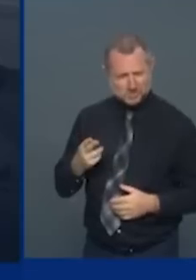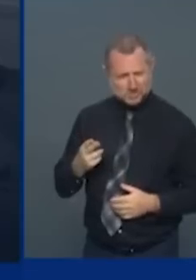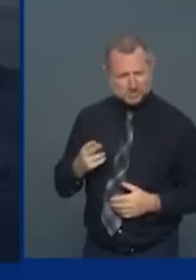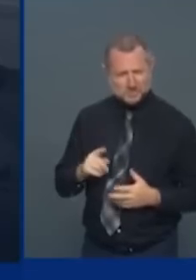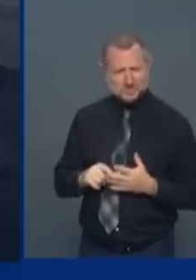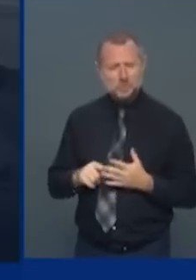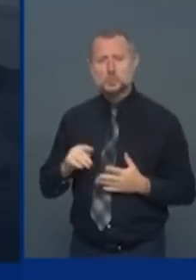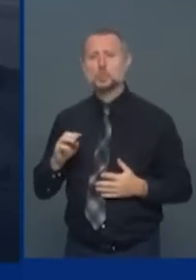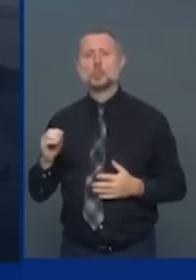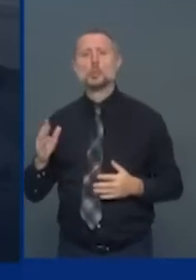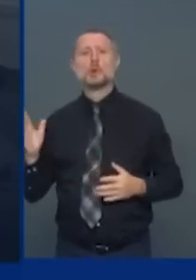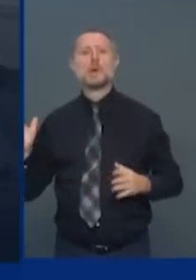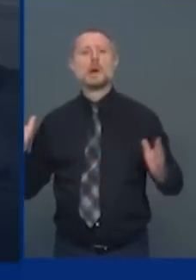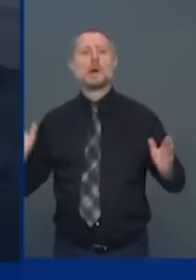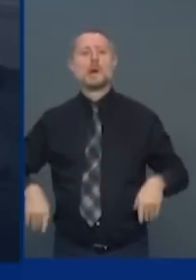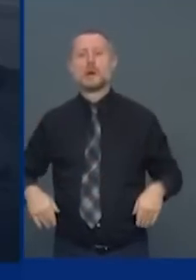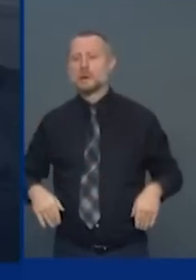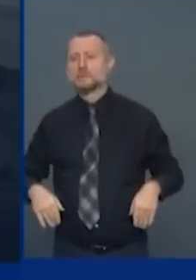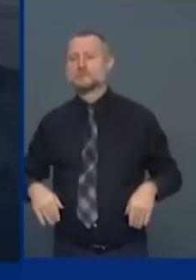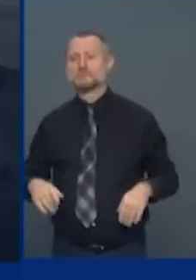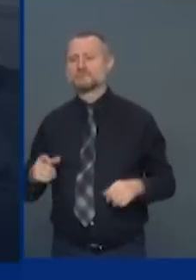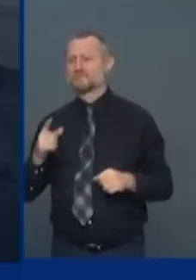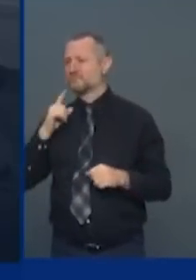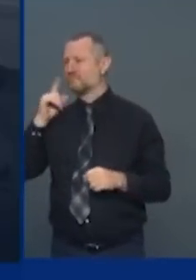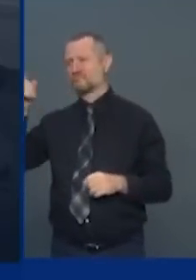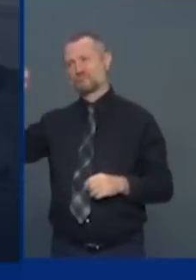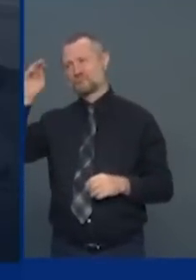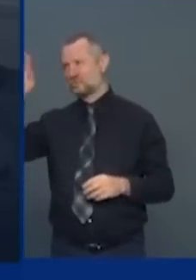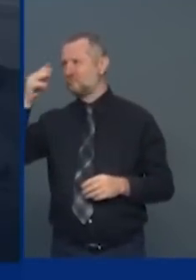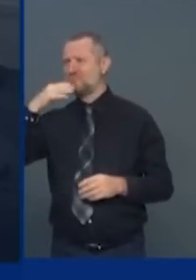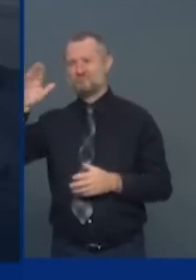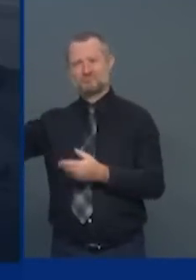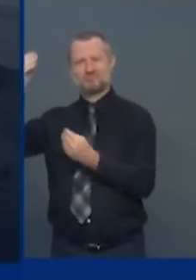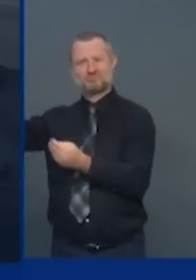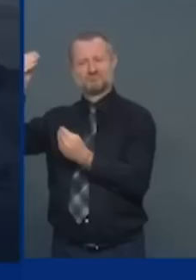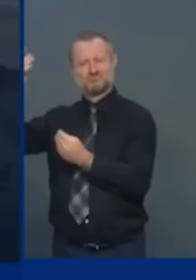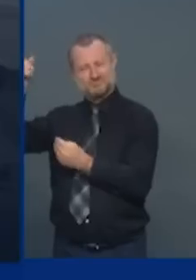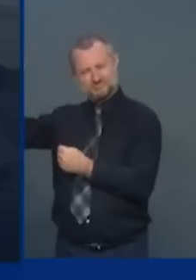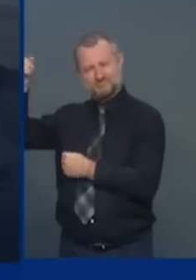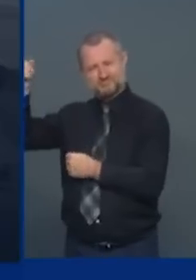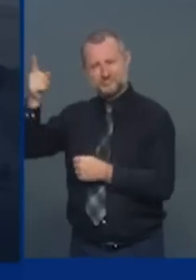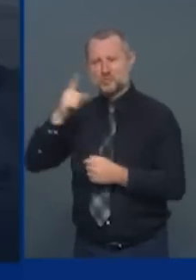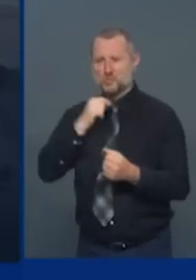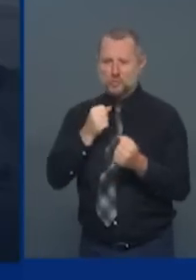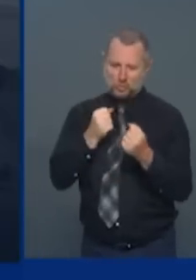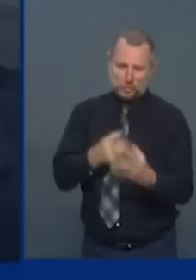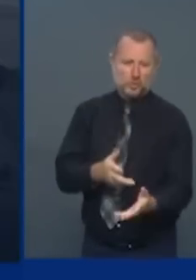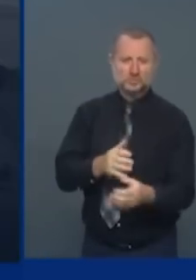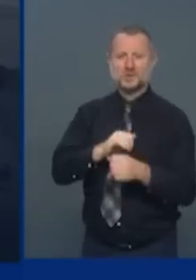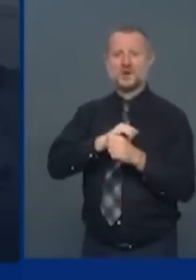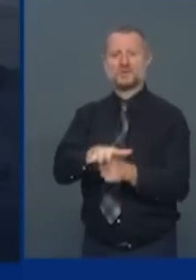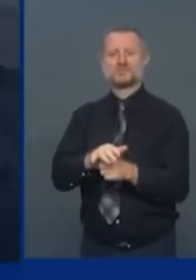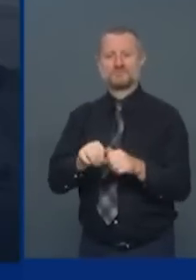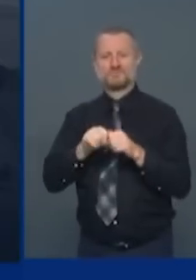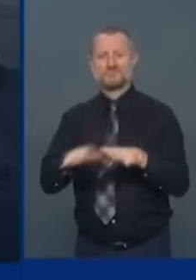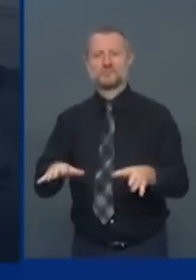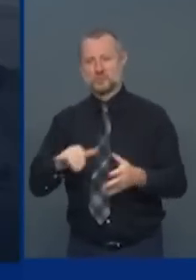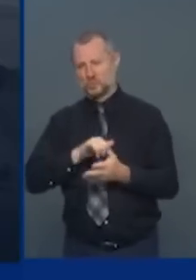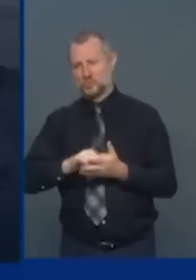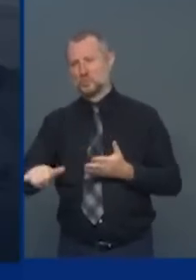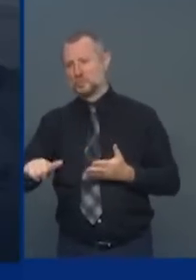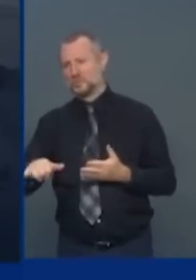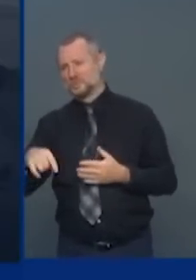late, Mr. President. He caused the COVID outbreak in New York. Donald